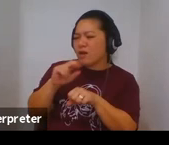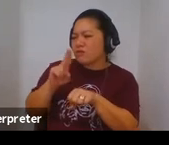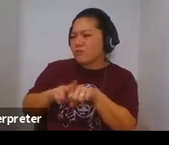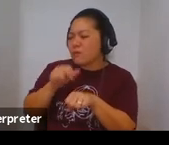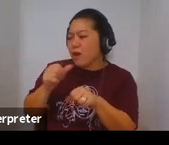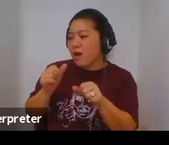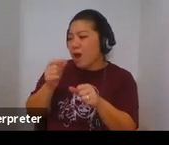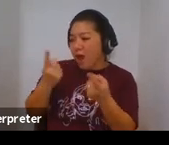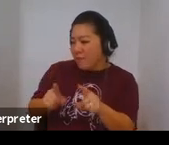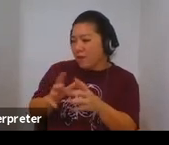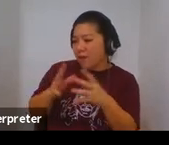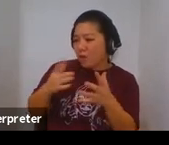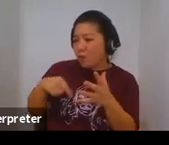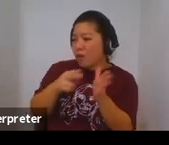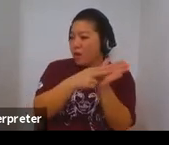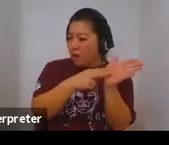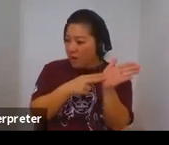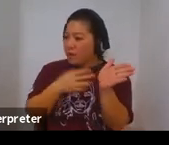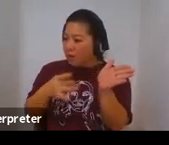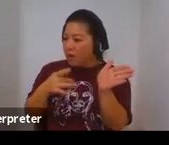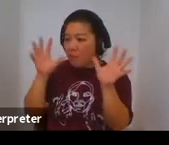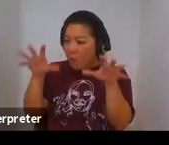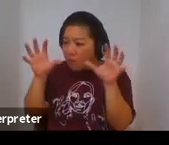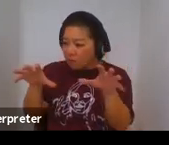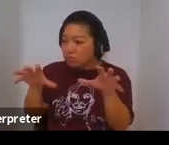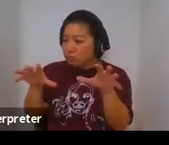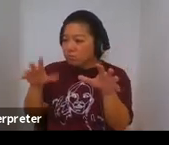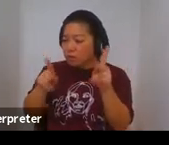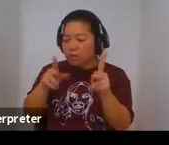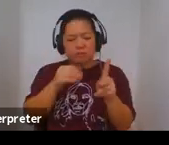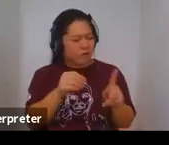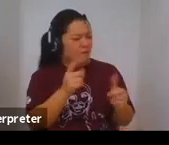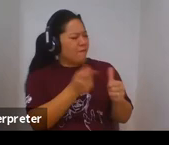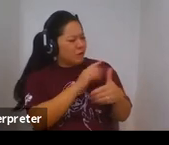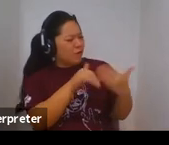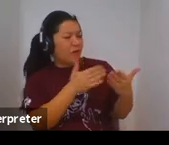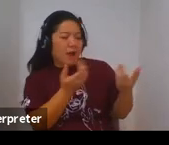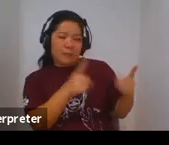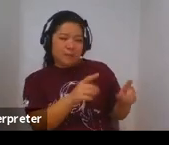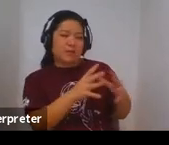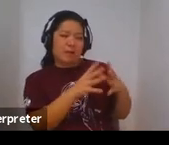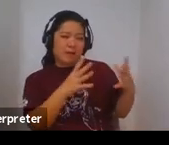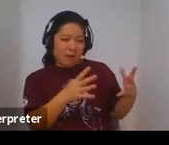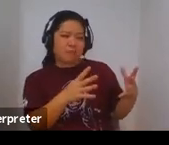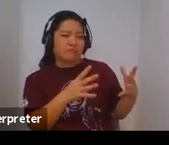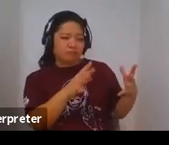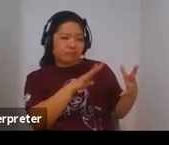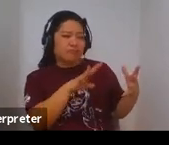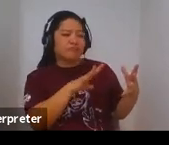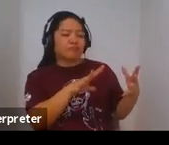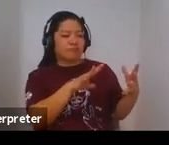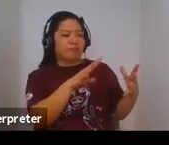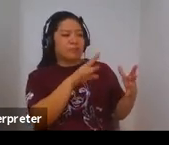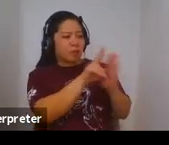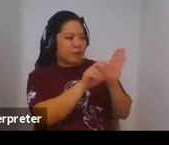a lot. And when it does, we label rapists as monsters. First of all, it does happen a lot. On average, an American is sexually assaulted